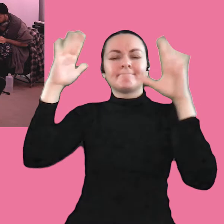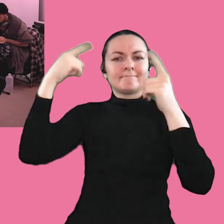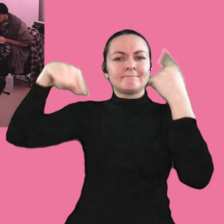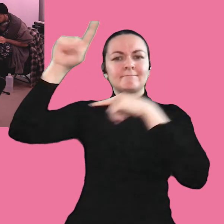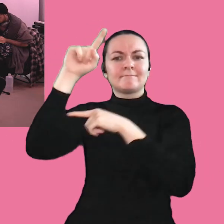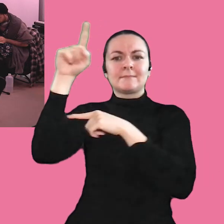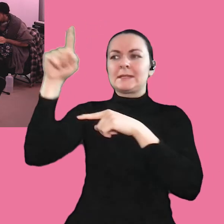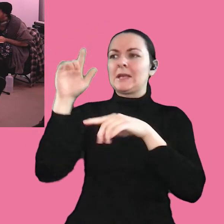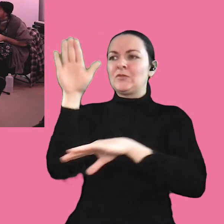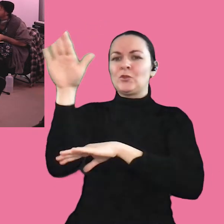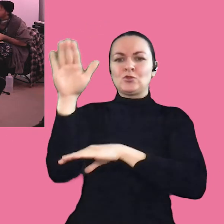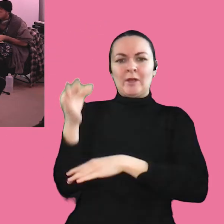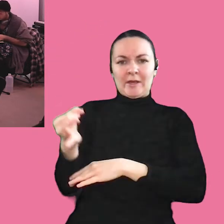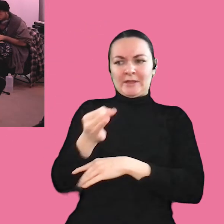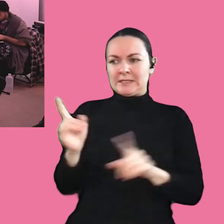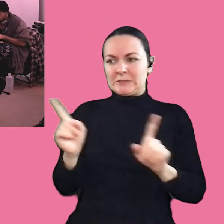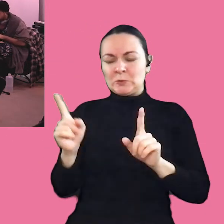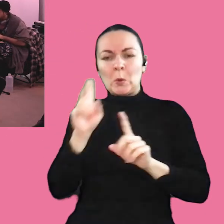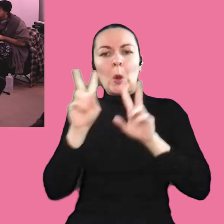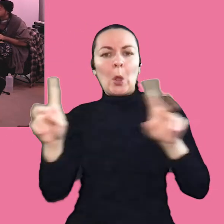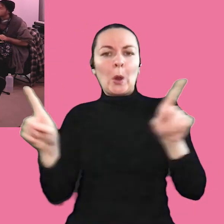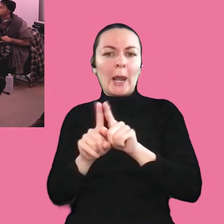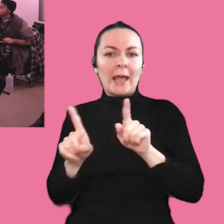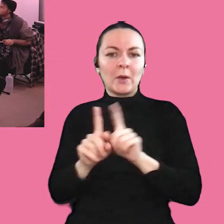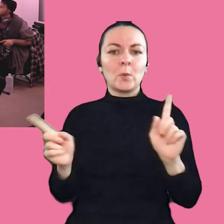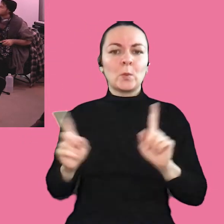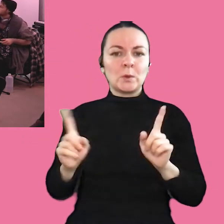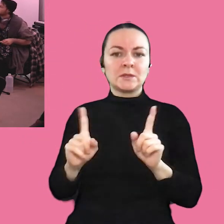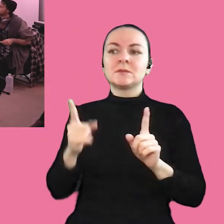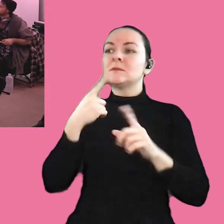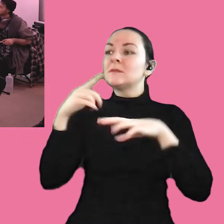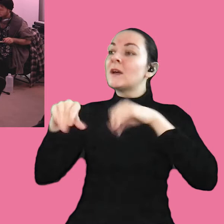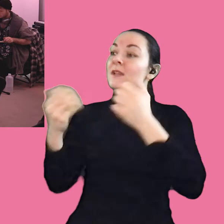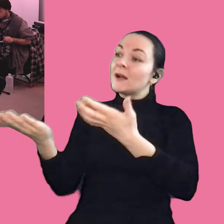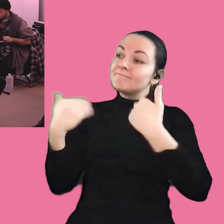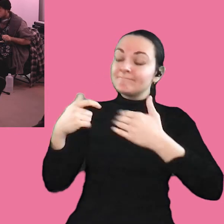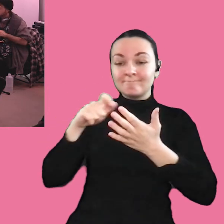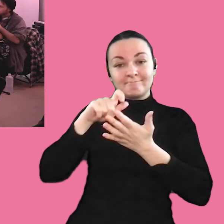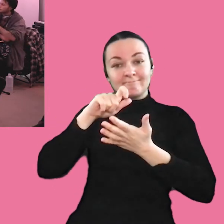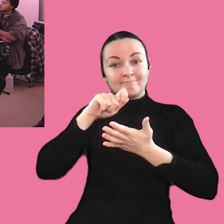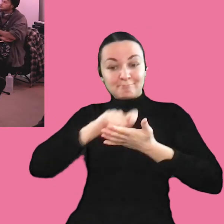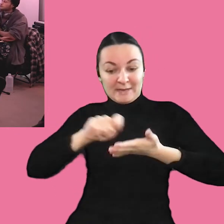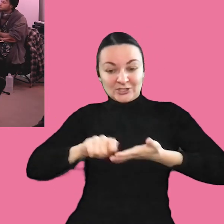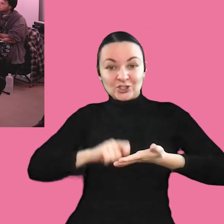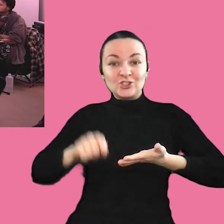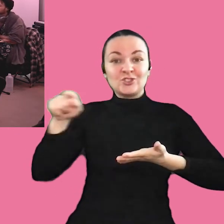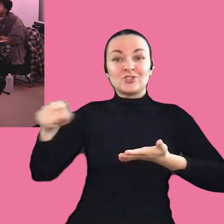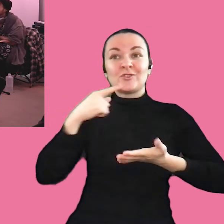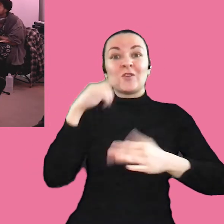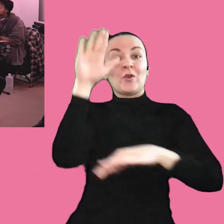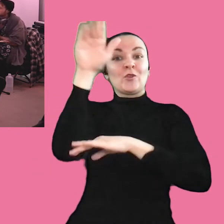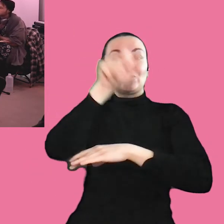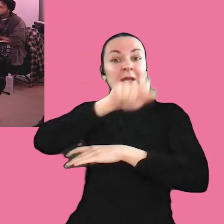what the future of the village might be like. We invited them to start to write down messages for future residents in the